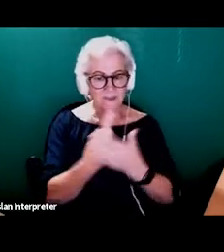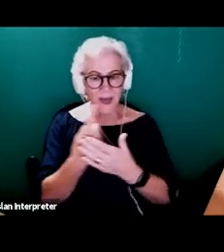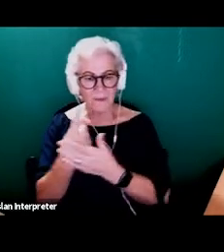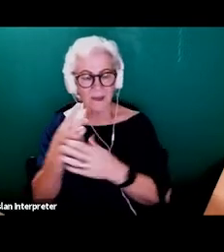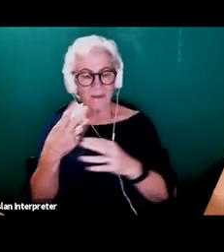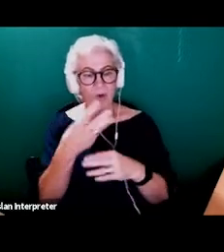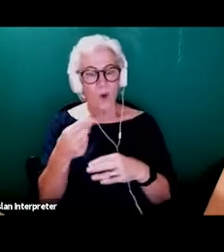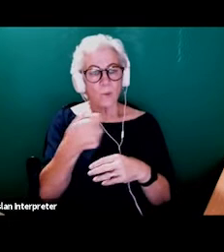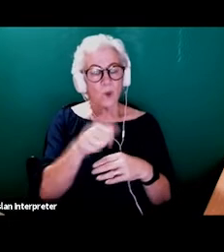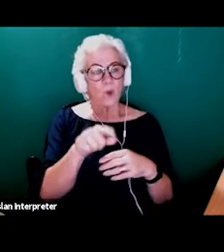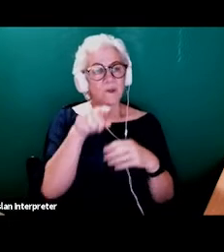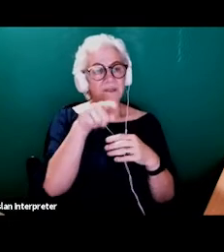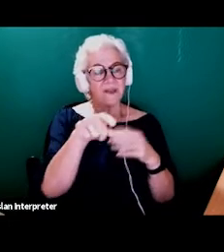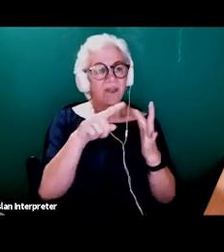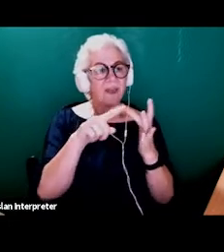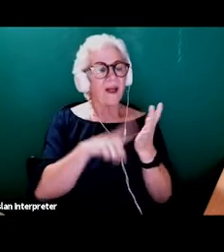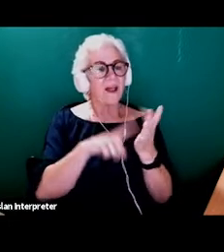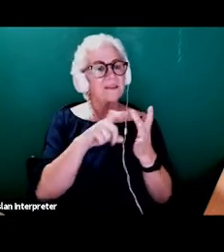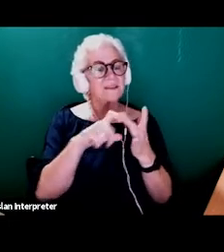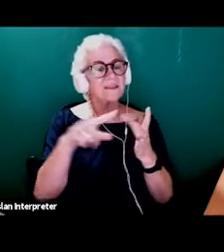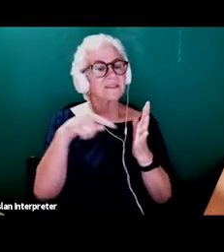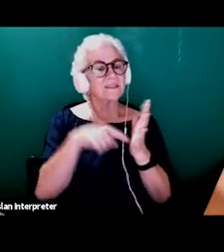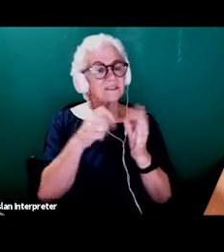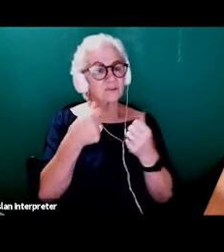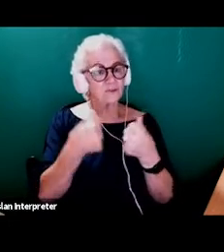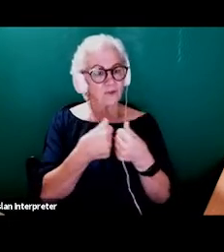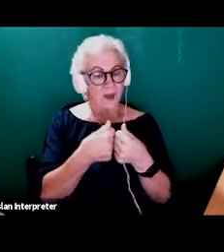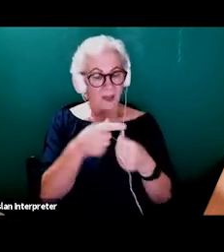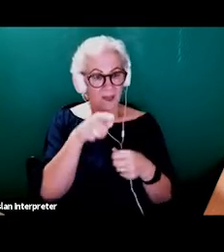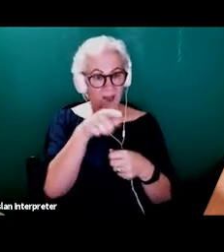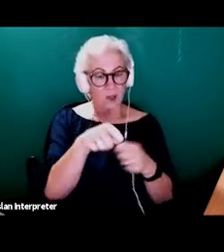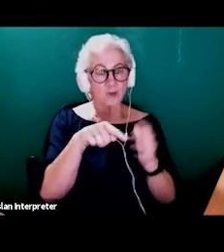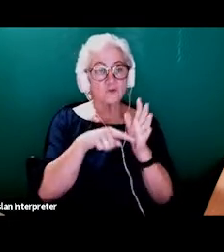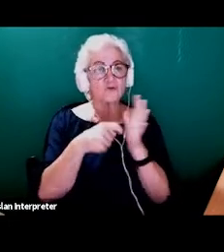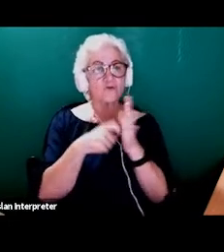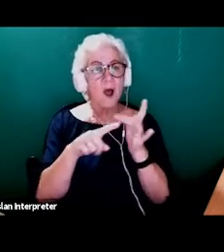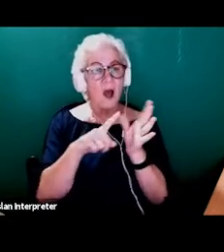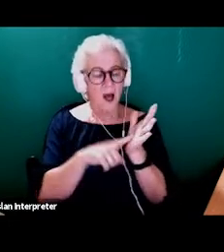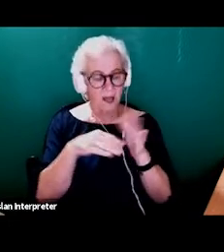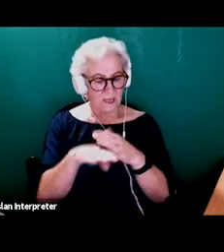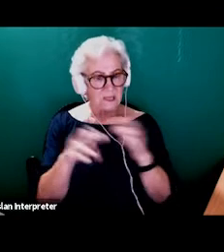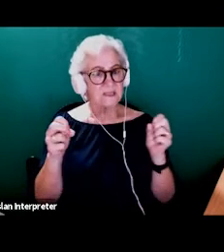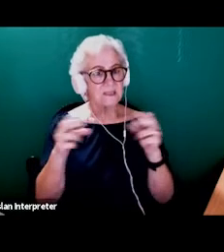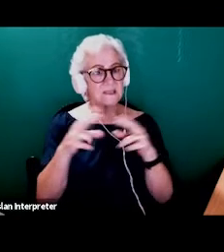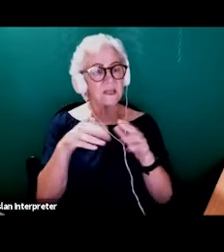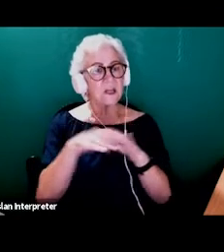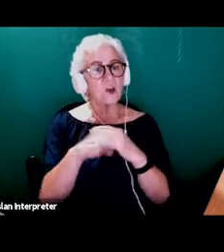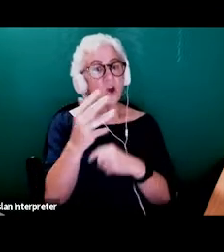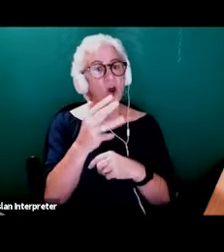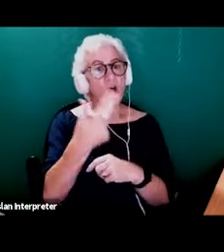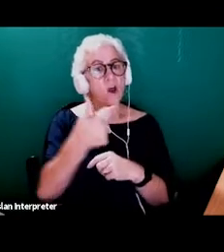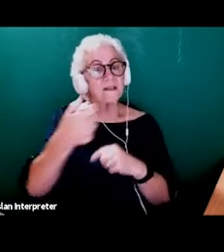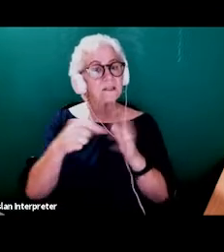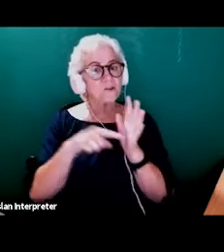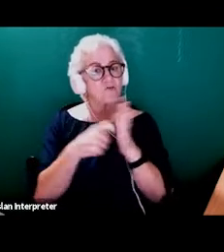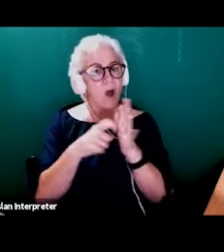harm, the illicit drug reporting system was first trialled in Sydney, New South Wales in 1996, and it was